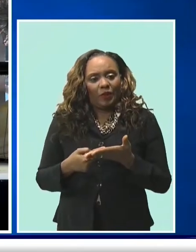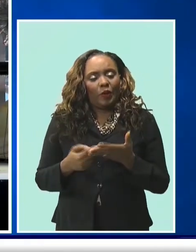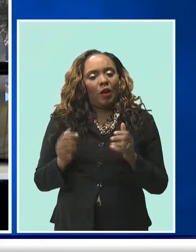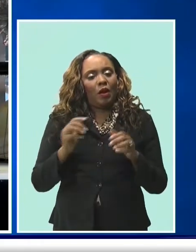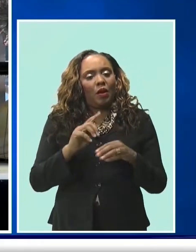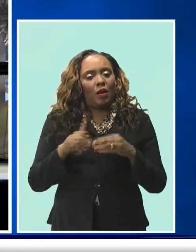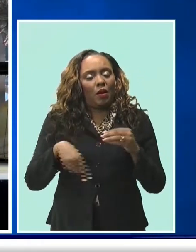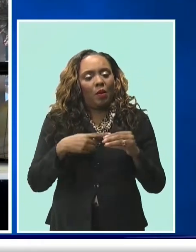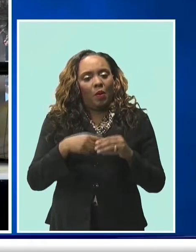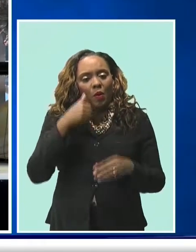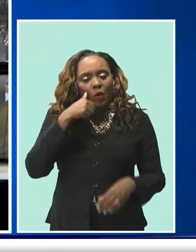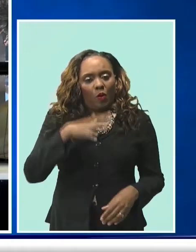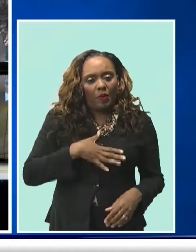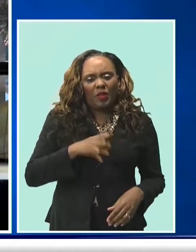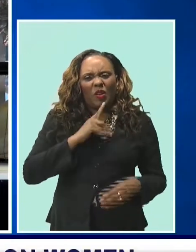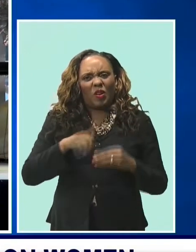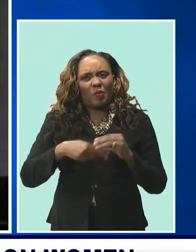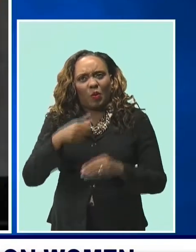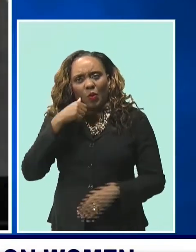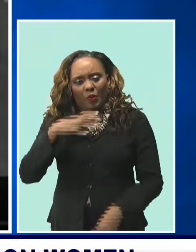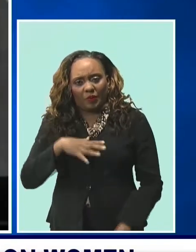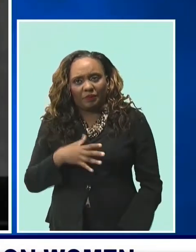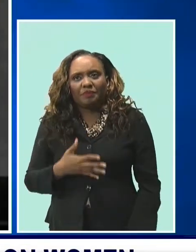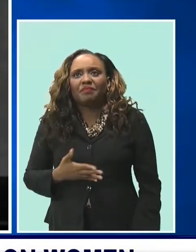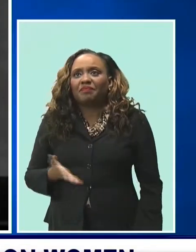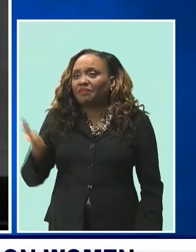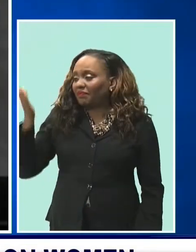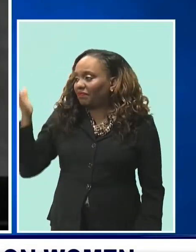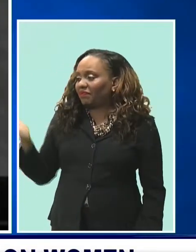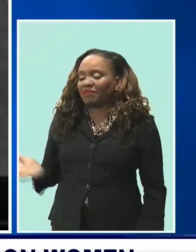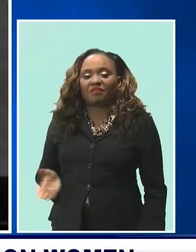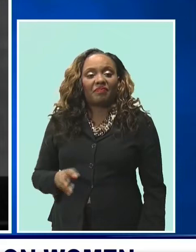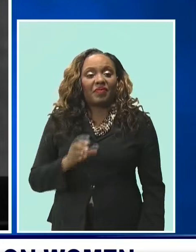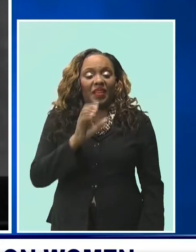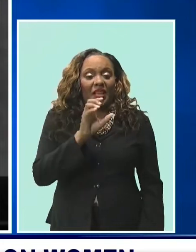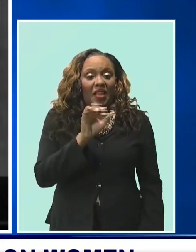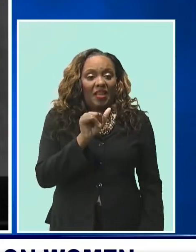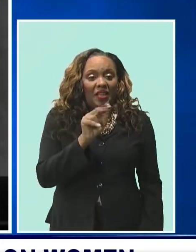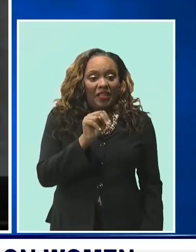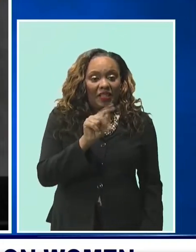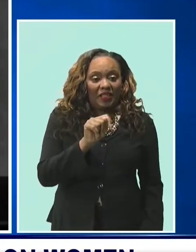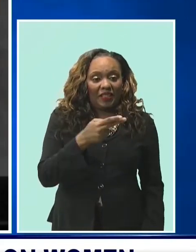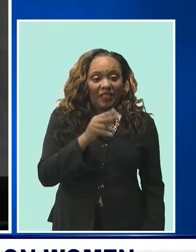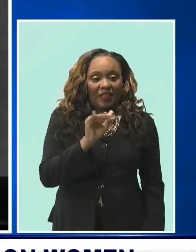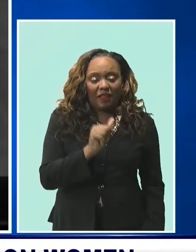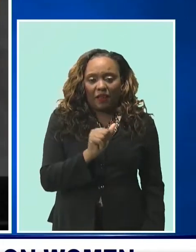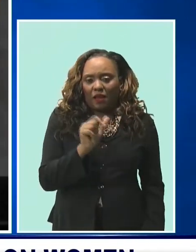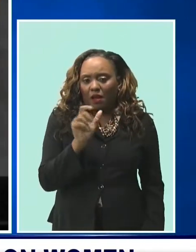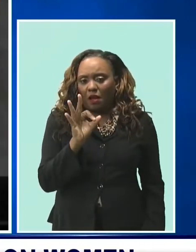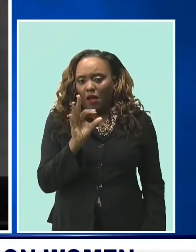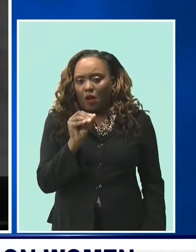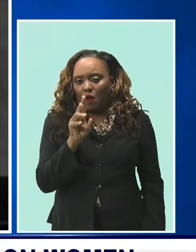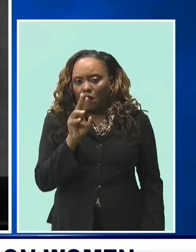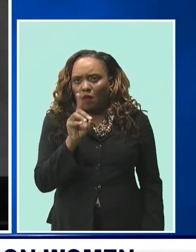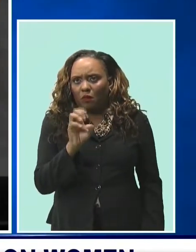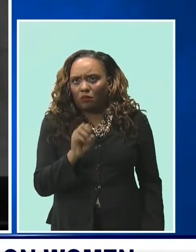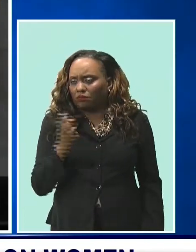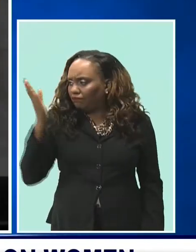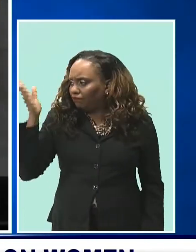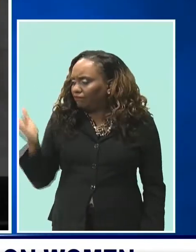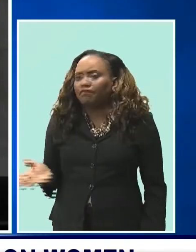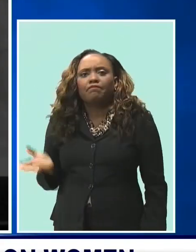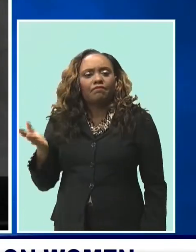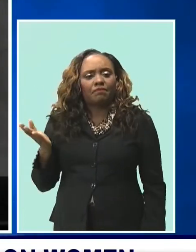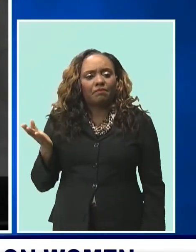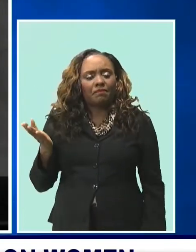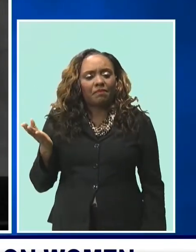on the topic of women. Member of Parliament for St. Thomas and Minister of People Empowerment and Elder Affairs